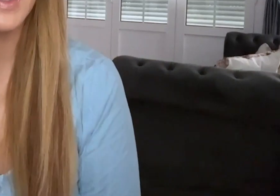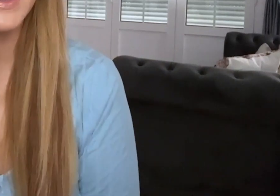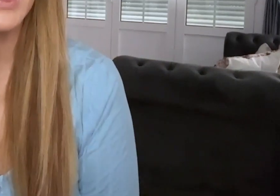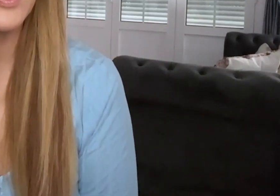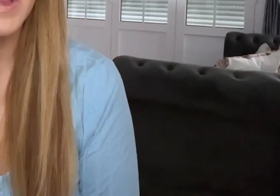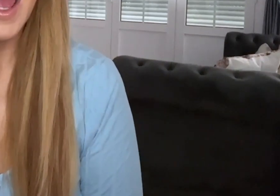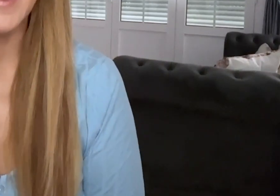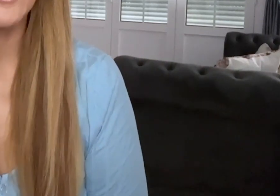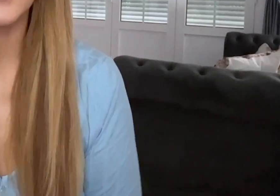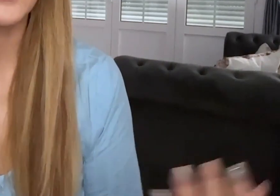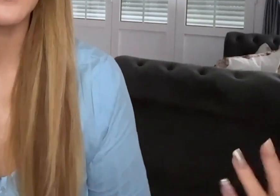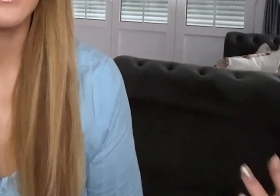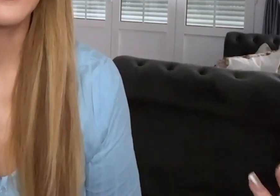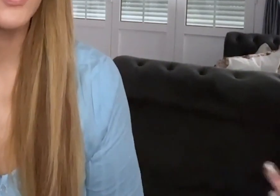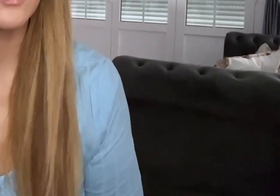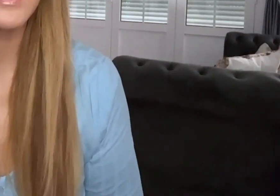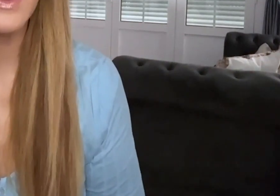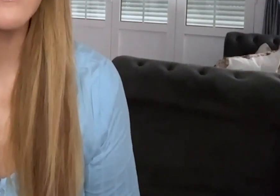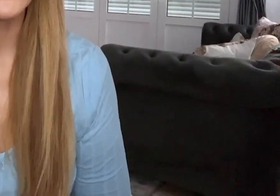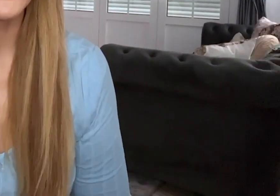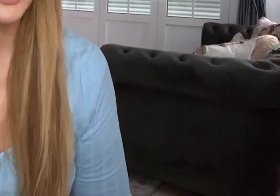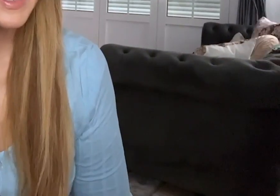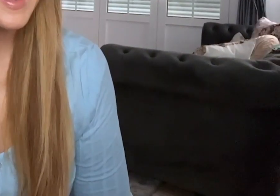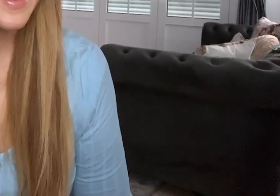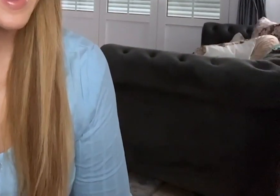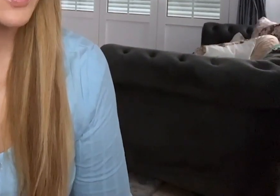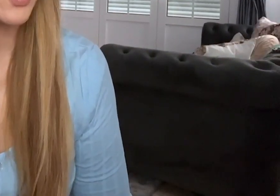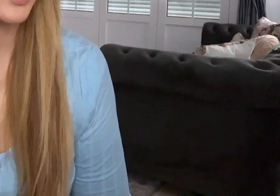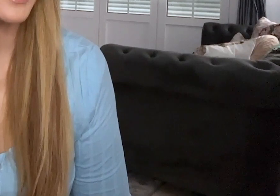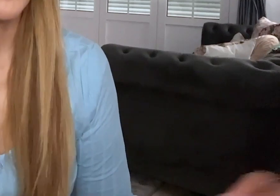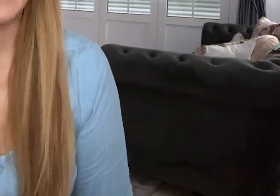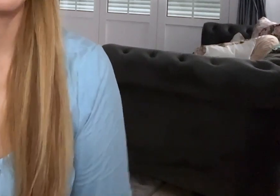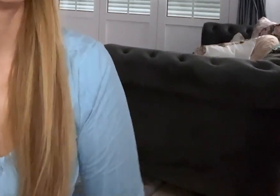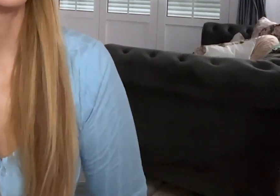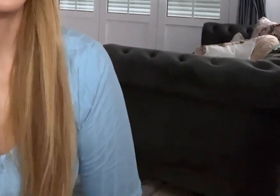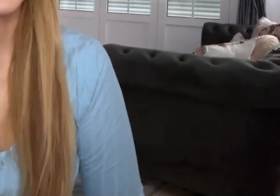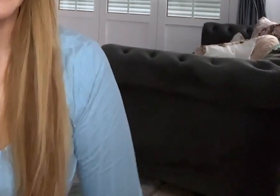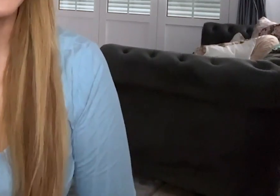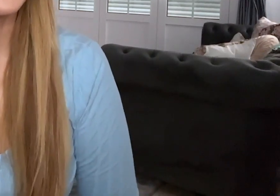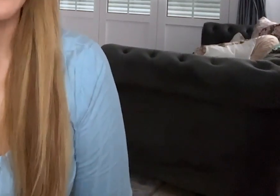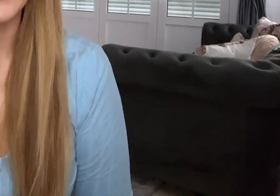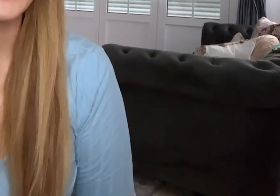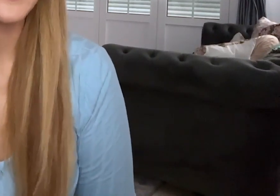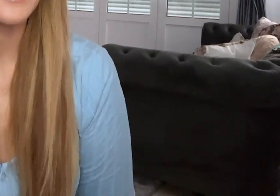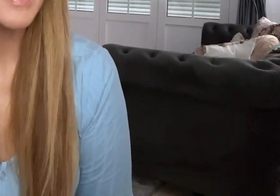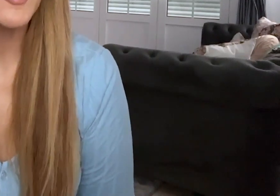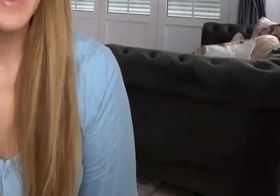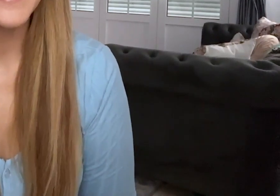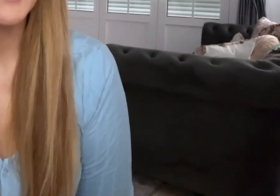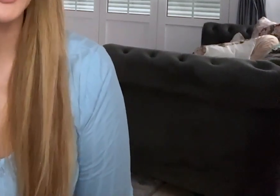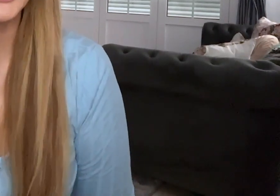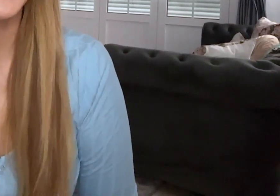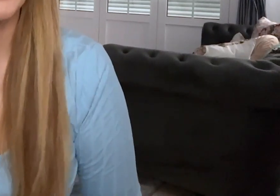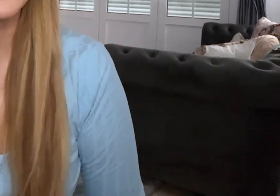using sign language. And over the course of Koko's life, she met lots of celebrities and very interesting people.